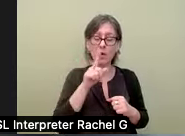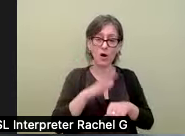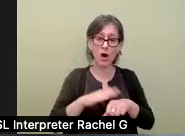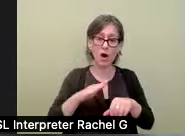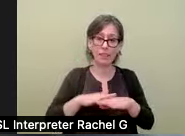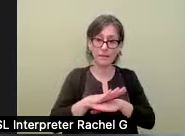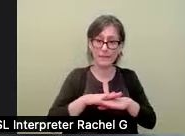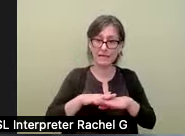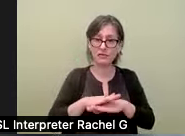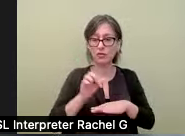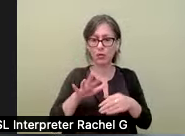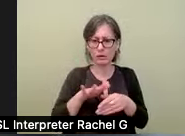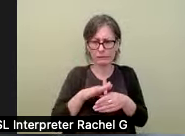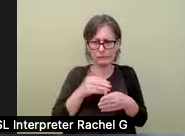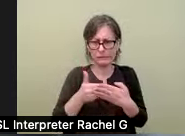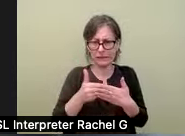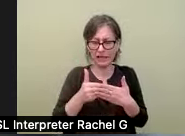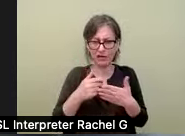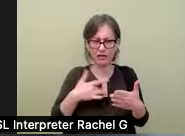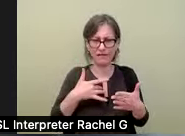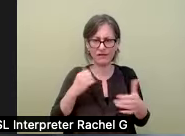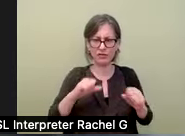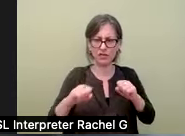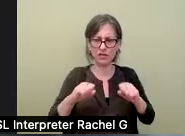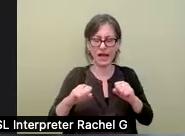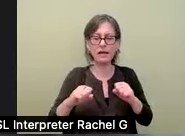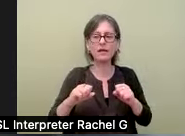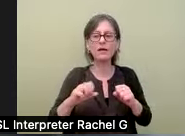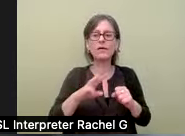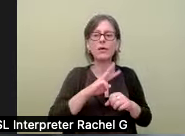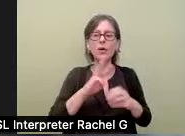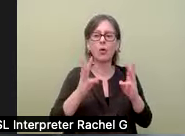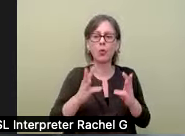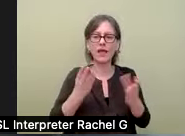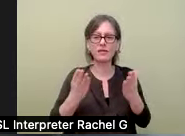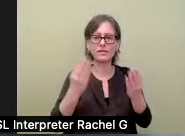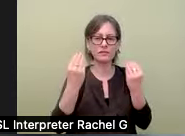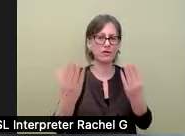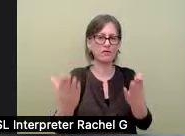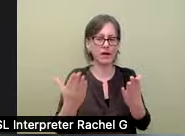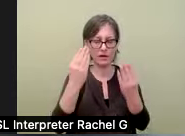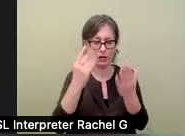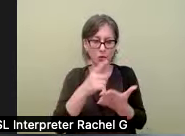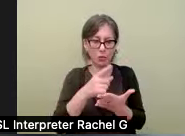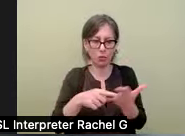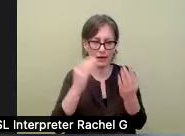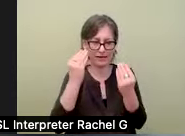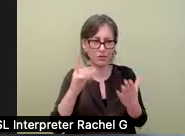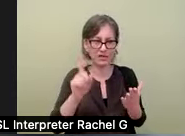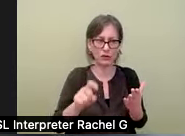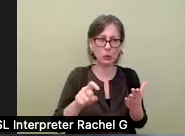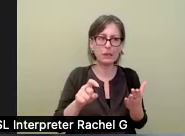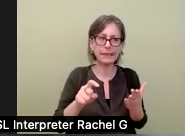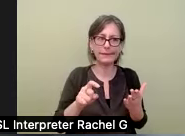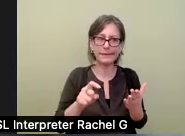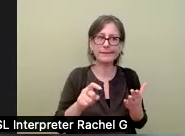or the immediate coastal area and you feel shaking, the Weather Service wants to provide you with the information you need to know if